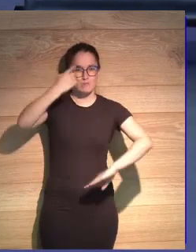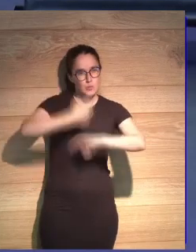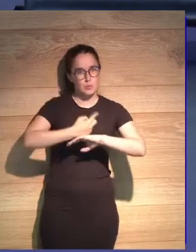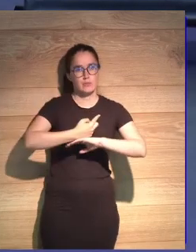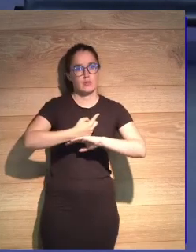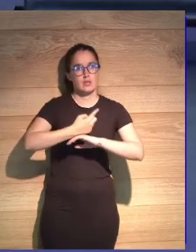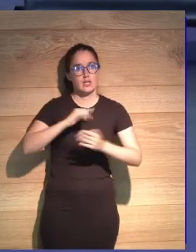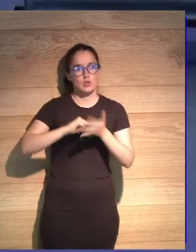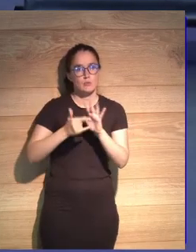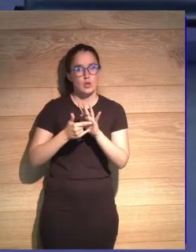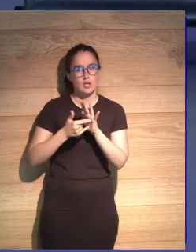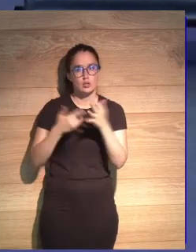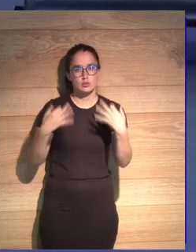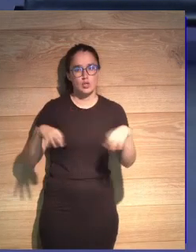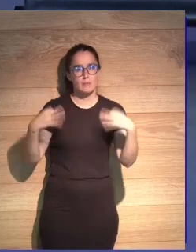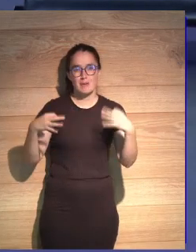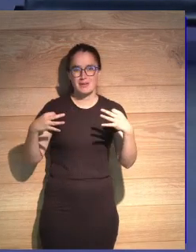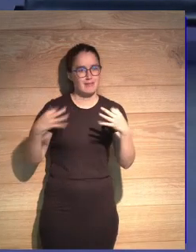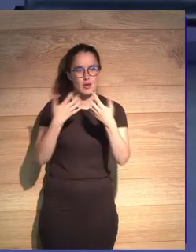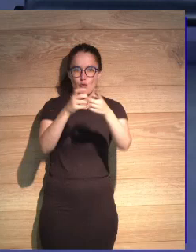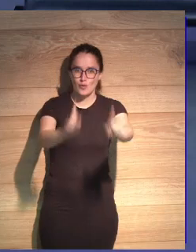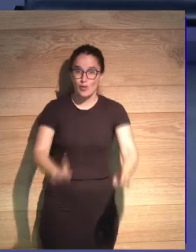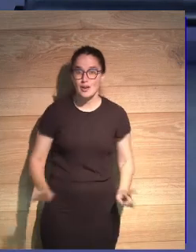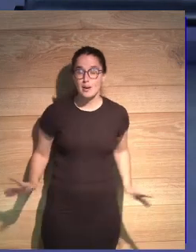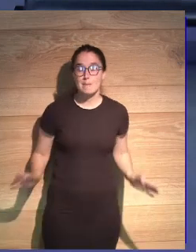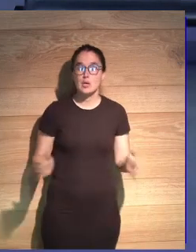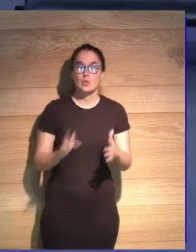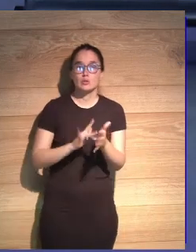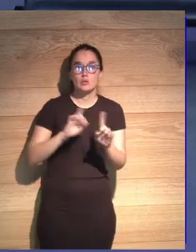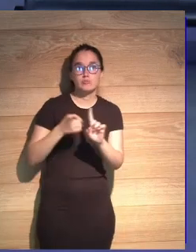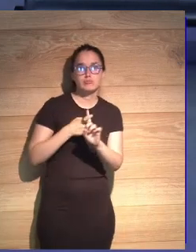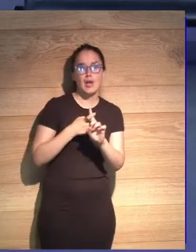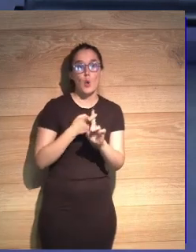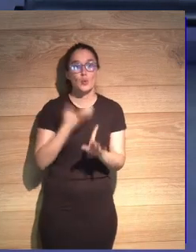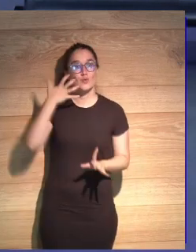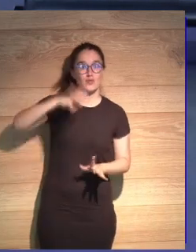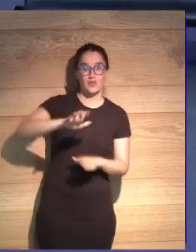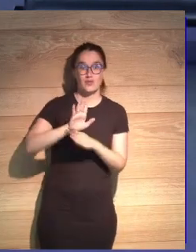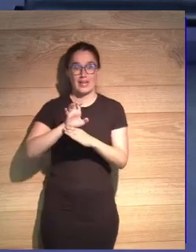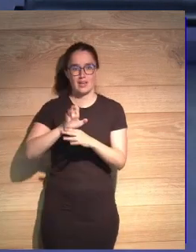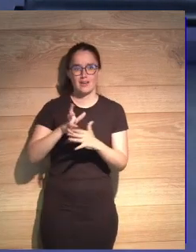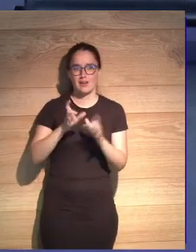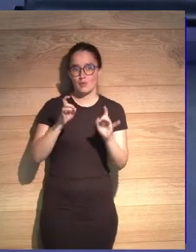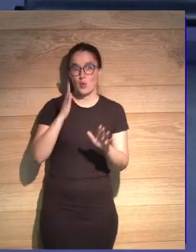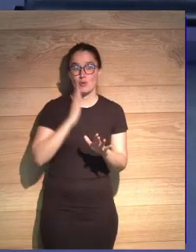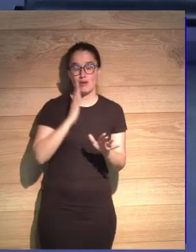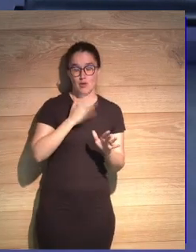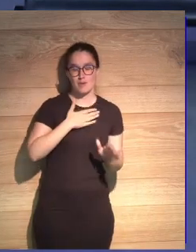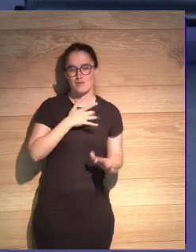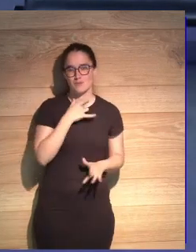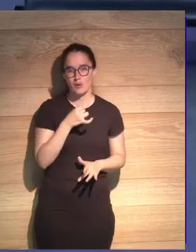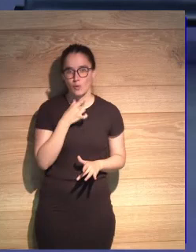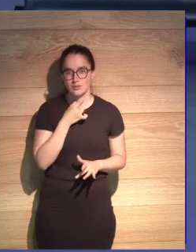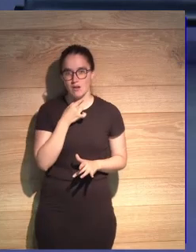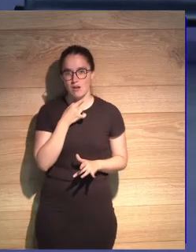encountered cases where we have been imposed on the physicians, and these don't really work. But when you